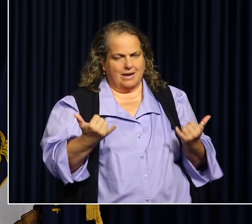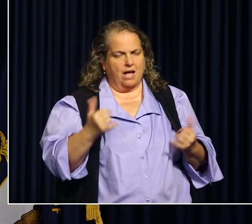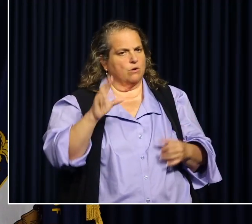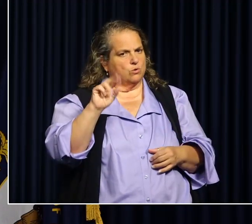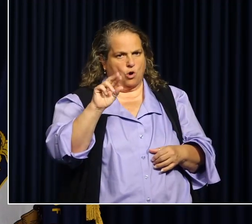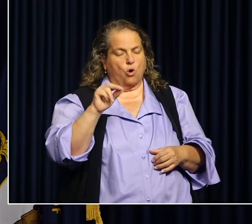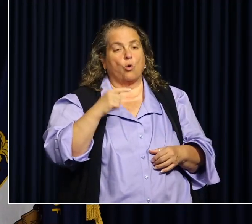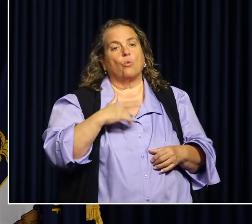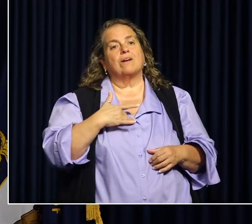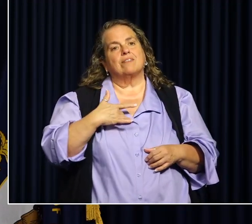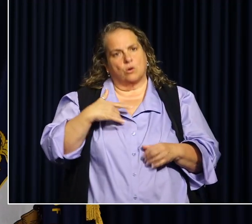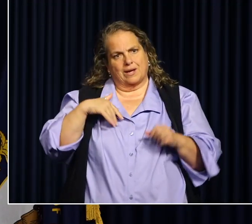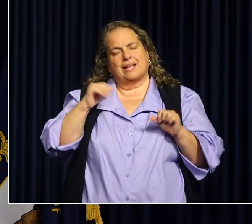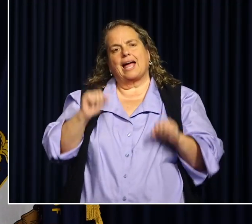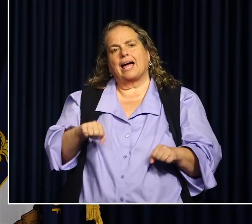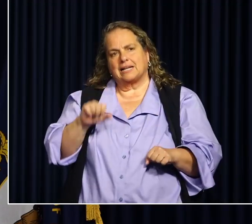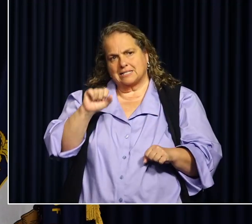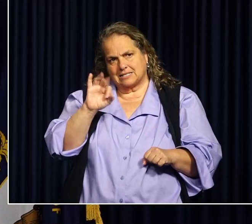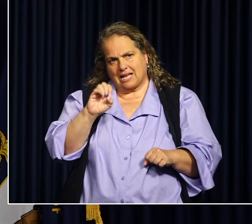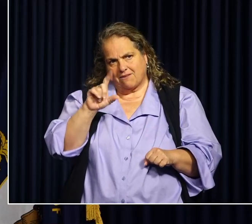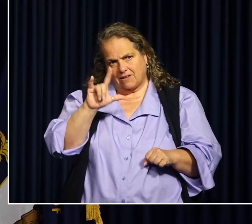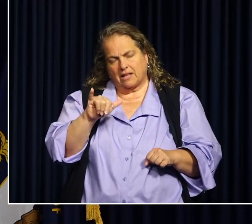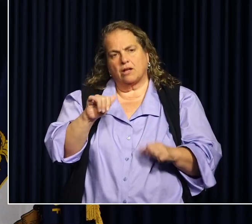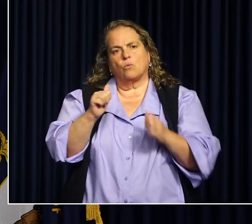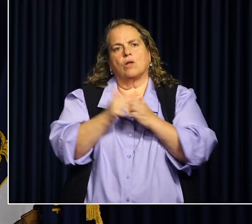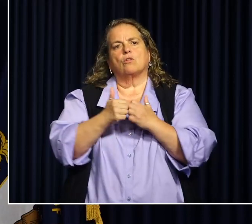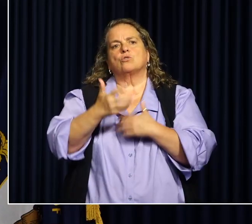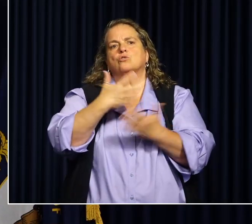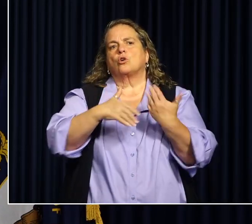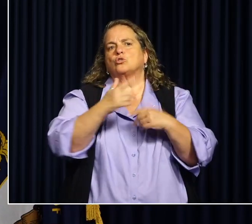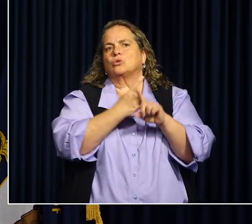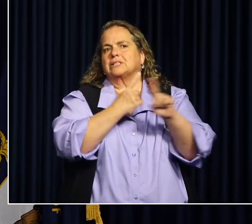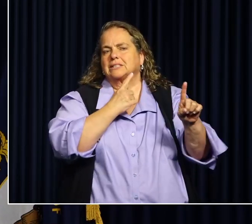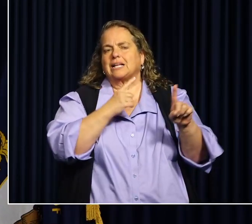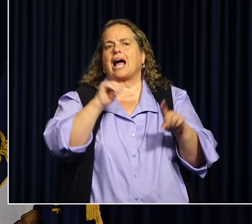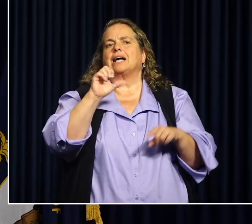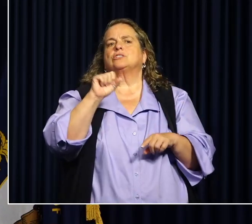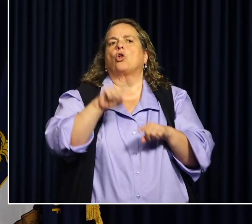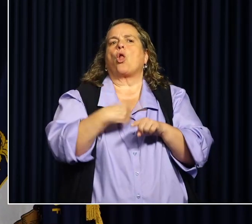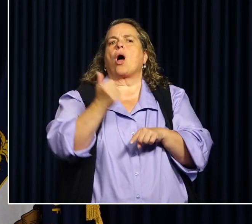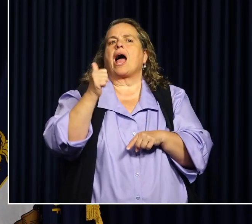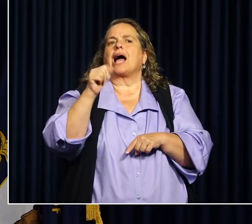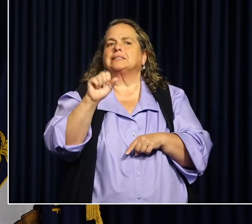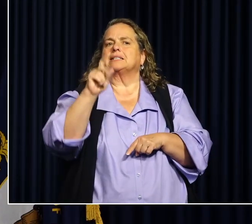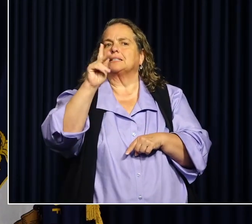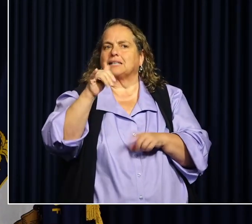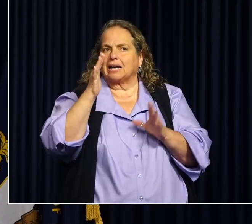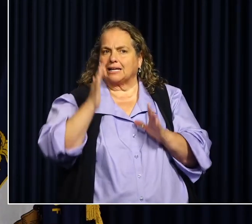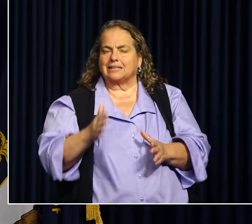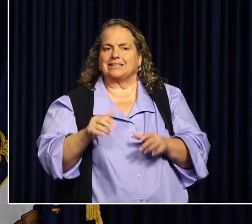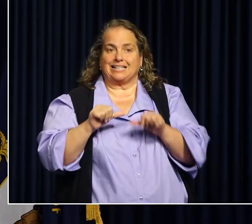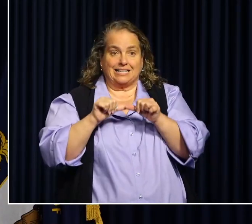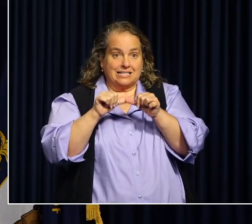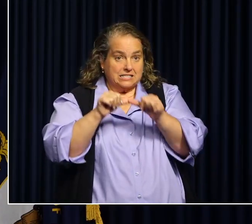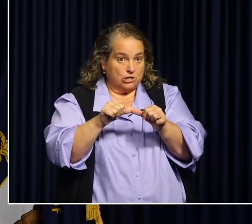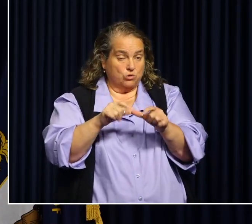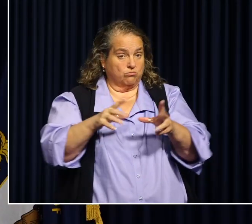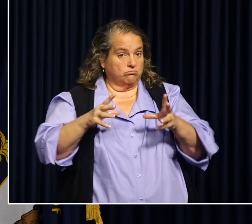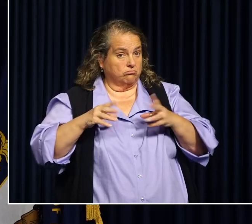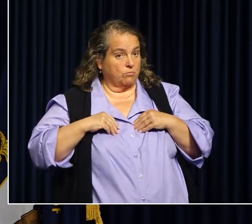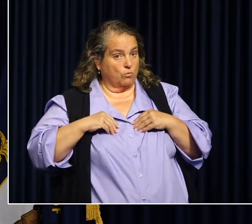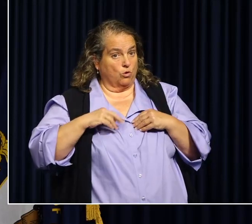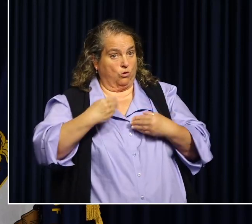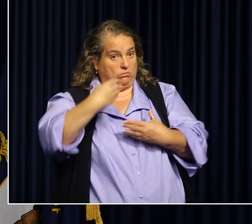it safely with social distancing as long as Kentuckians continue to buy into the rules, to know that